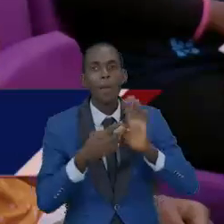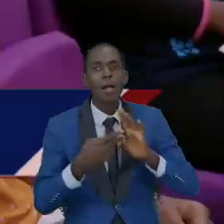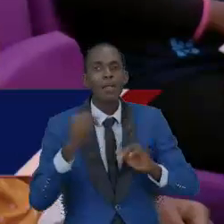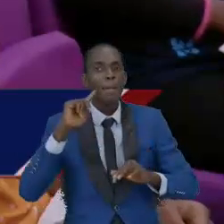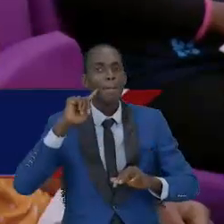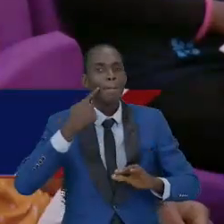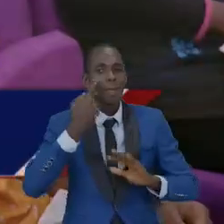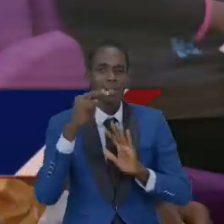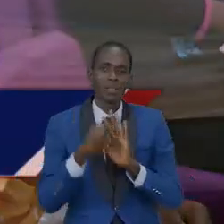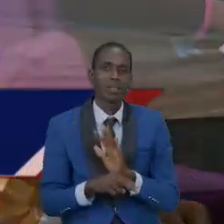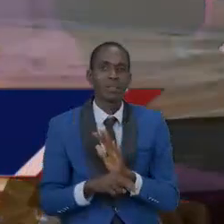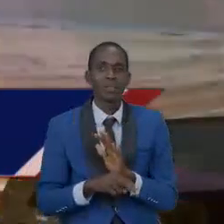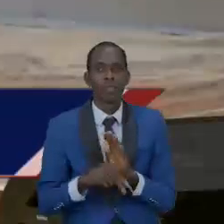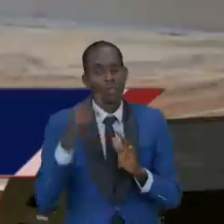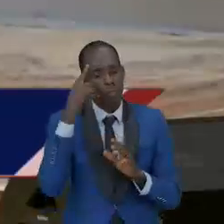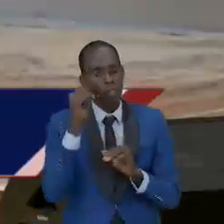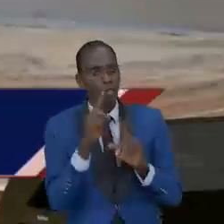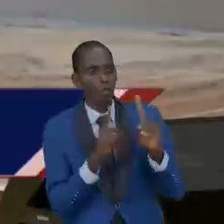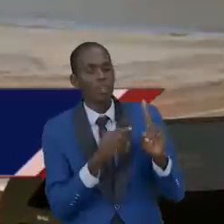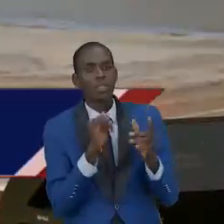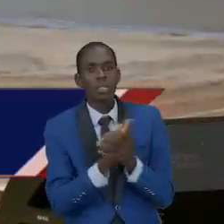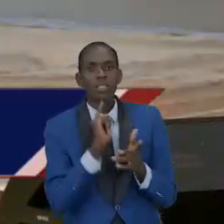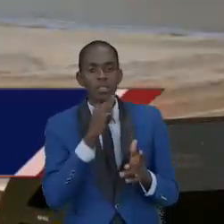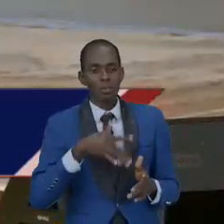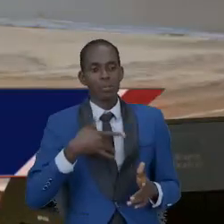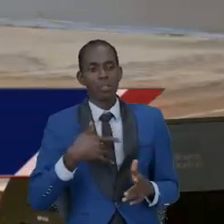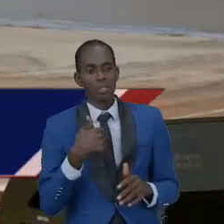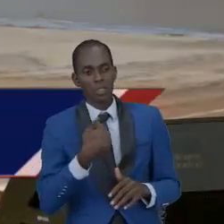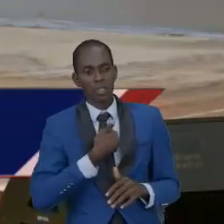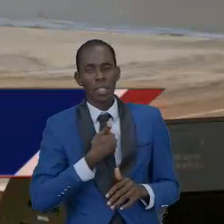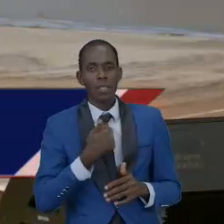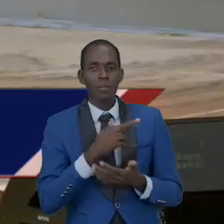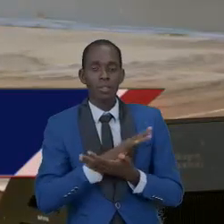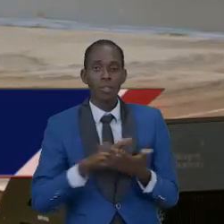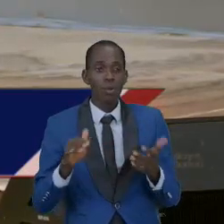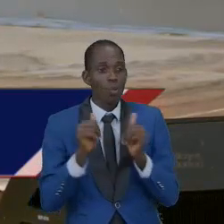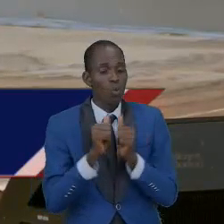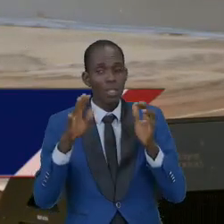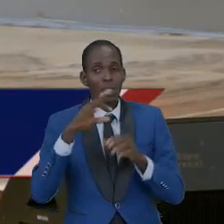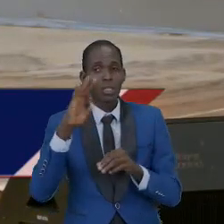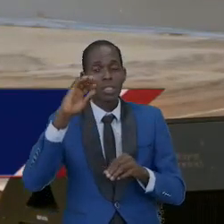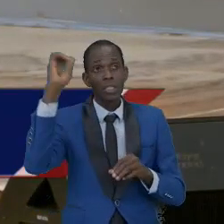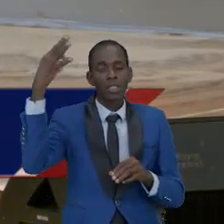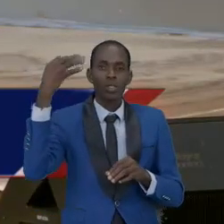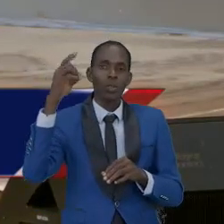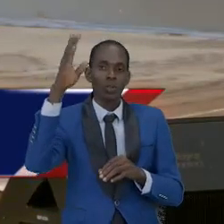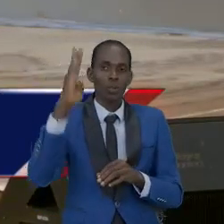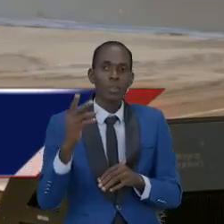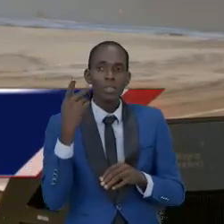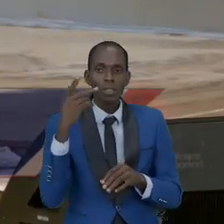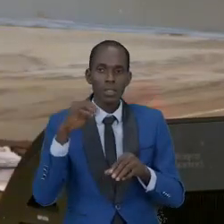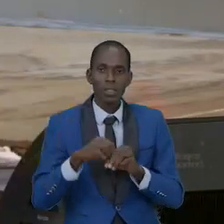is for the one who is self-righteous without the grace of God. In Galatians chapter 2